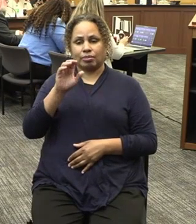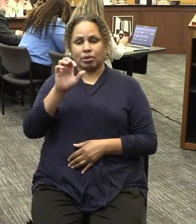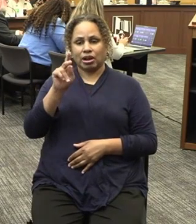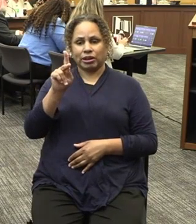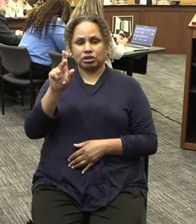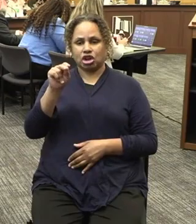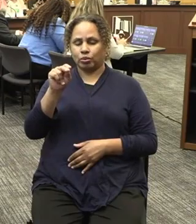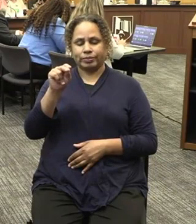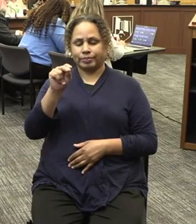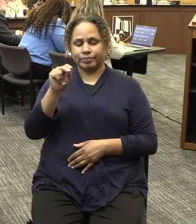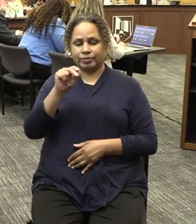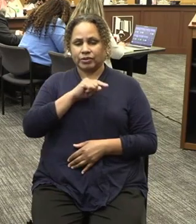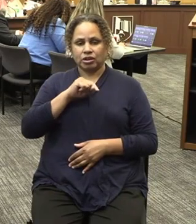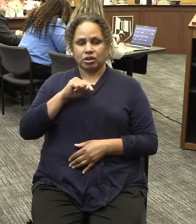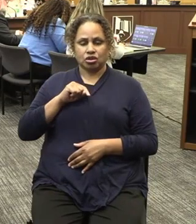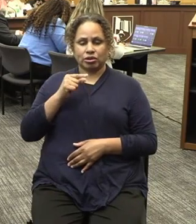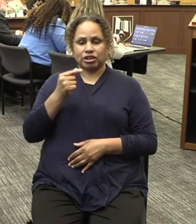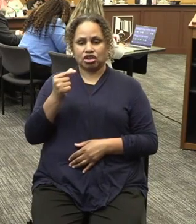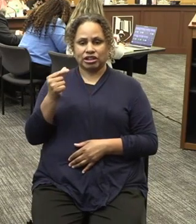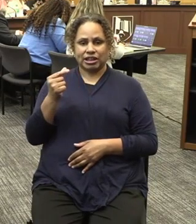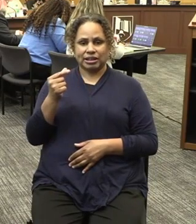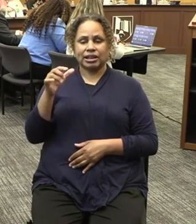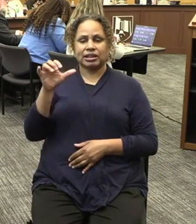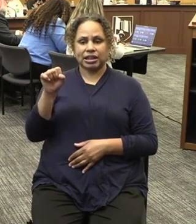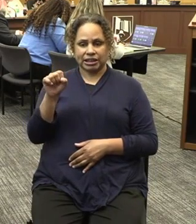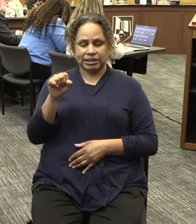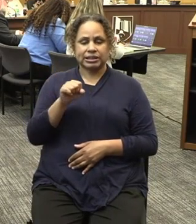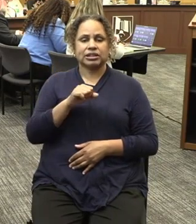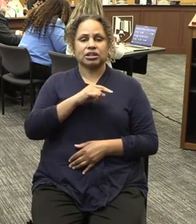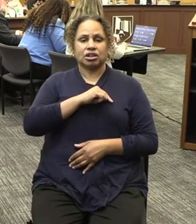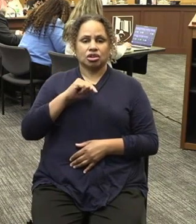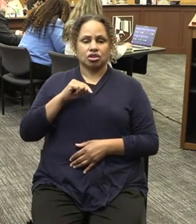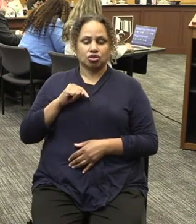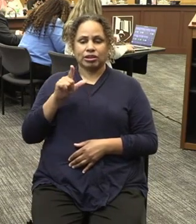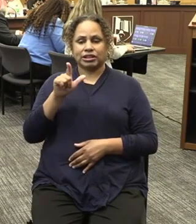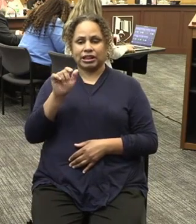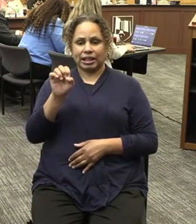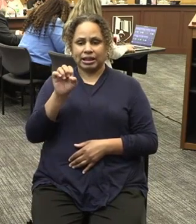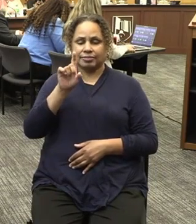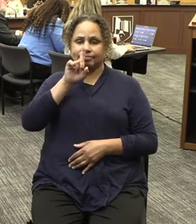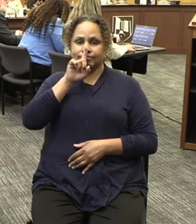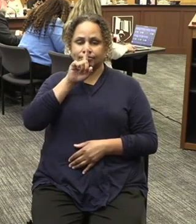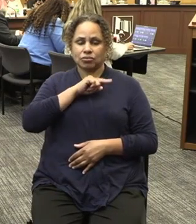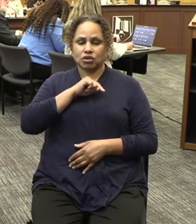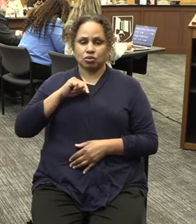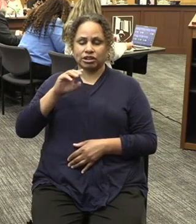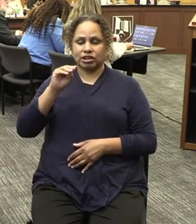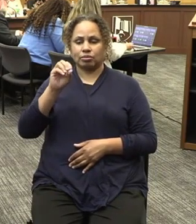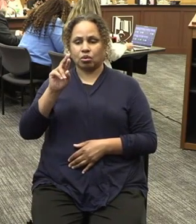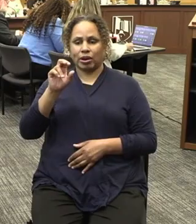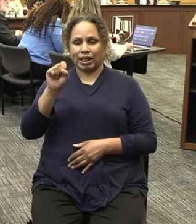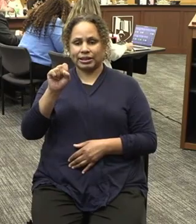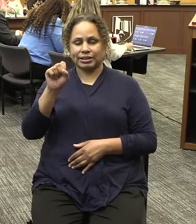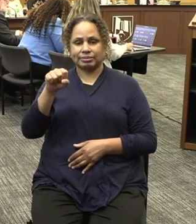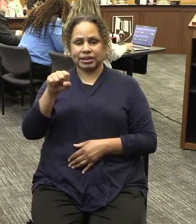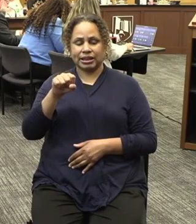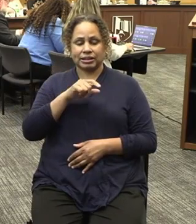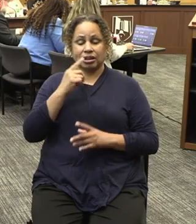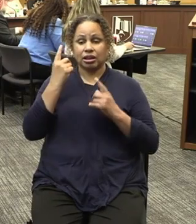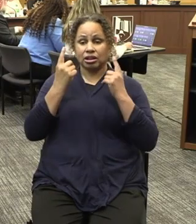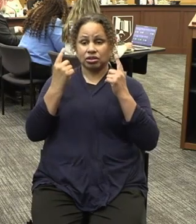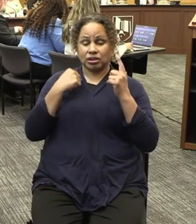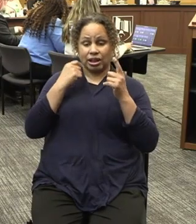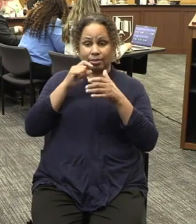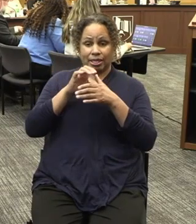No. trustee Garcia again, Yes. trustee Lee, trustee Morales, Yes, considering that I do